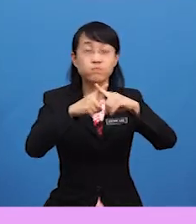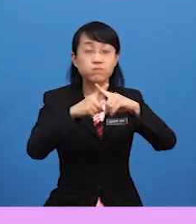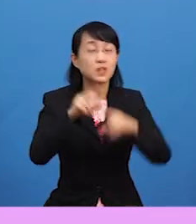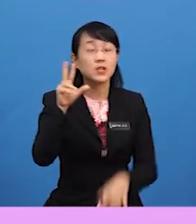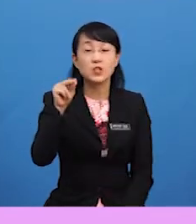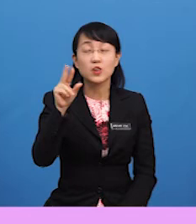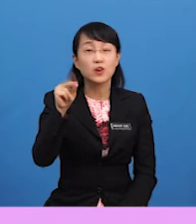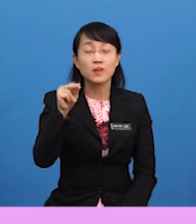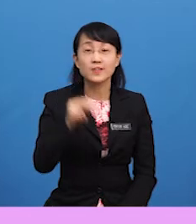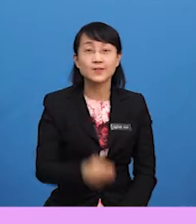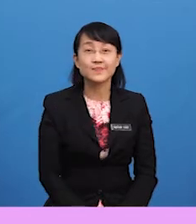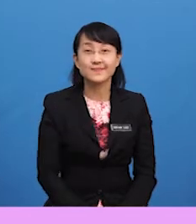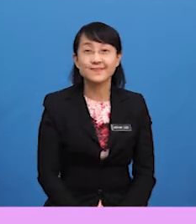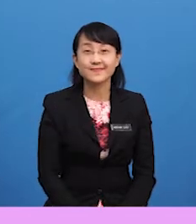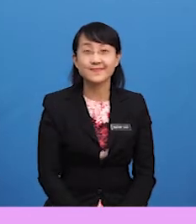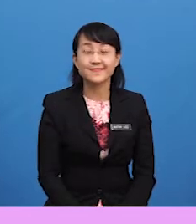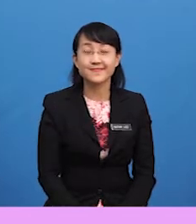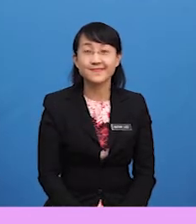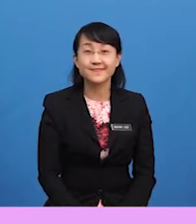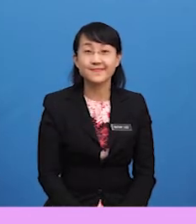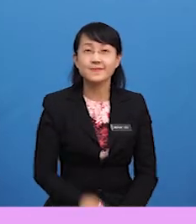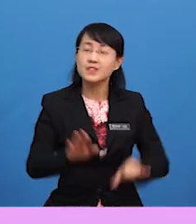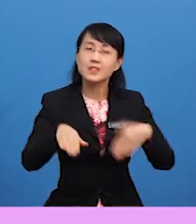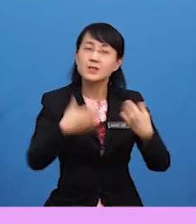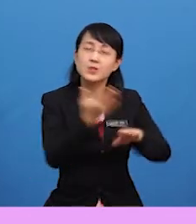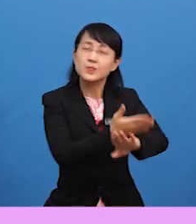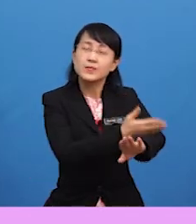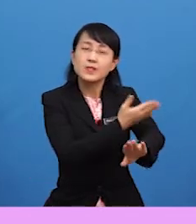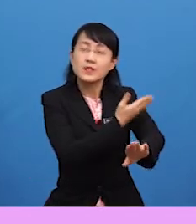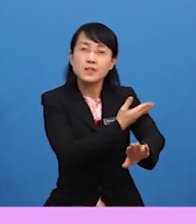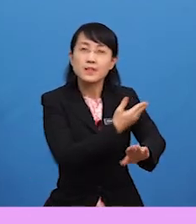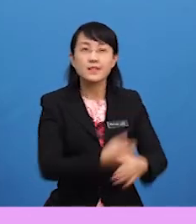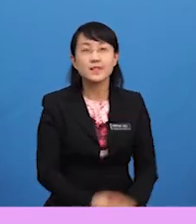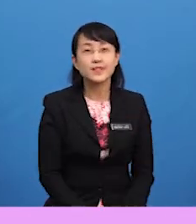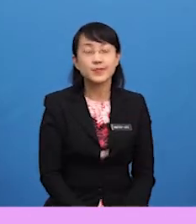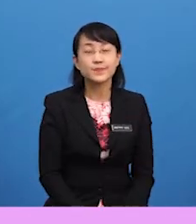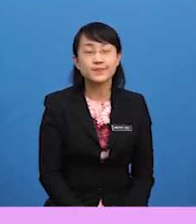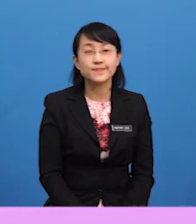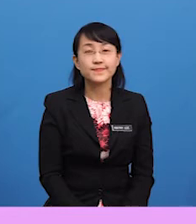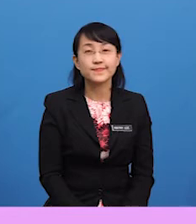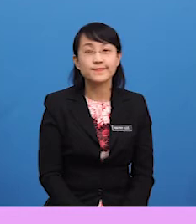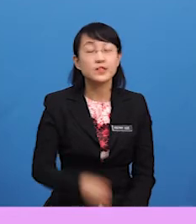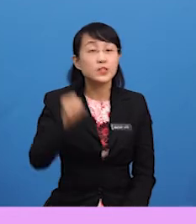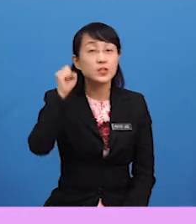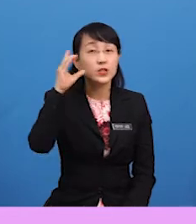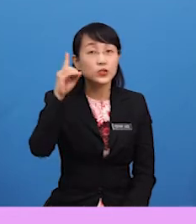No, it isn't. How can we improve it, Gramwiz? Oh,